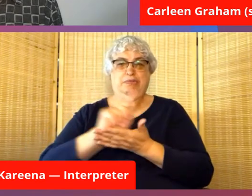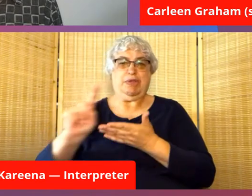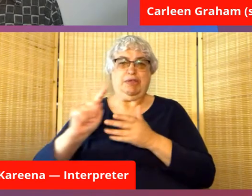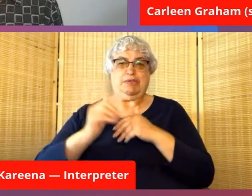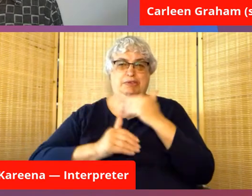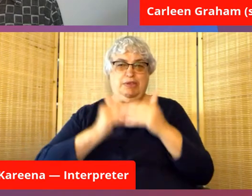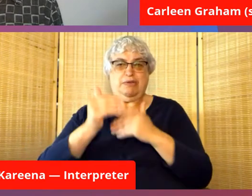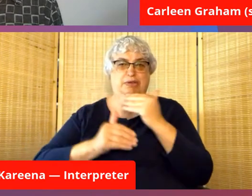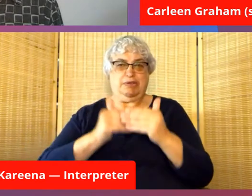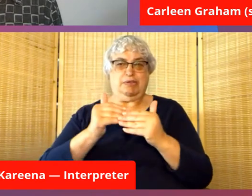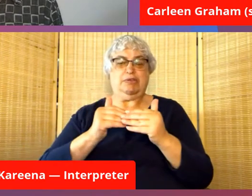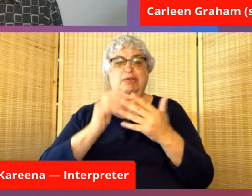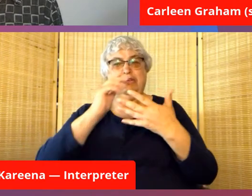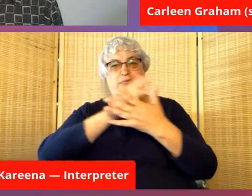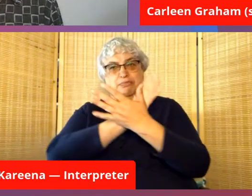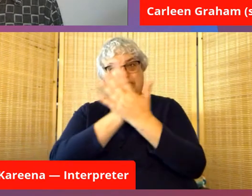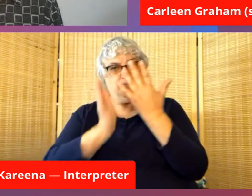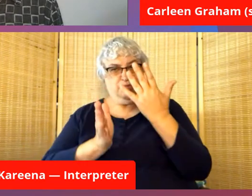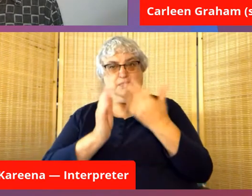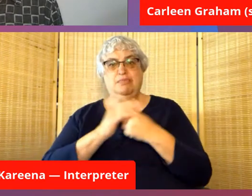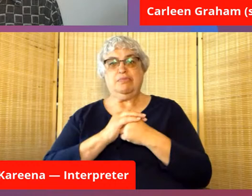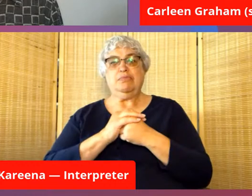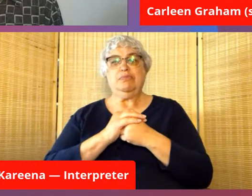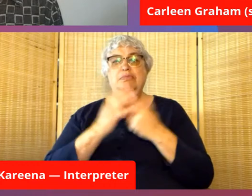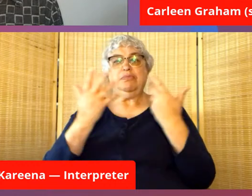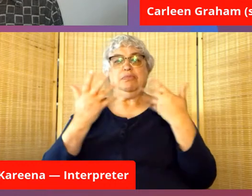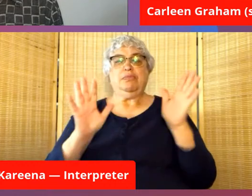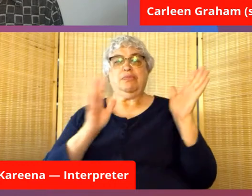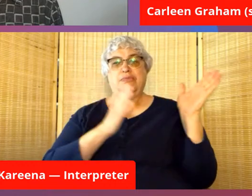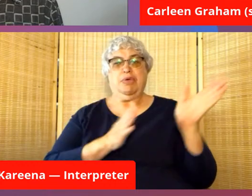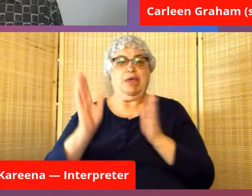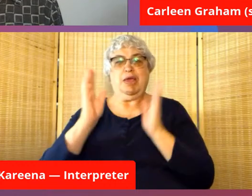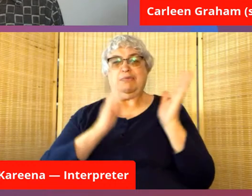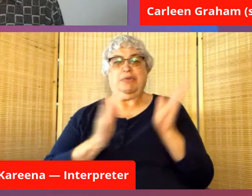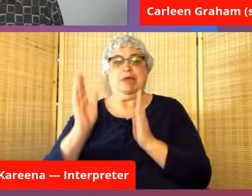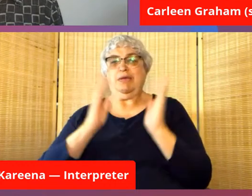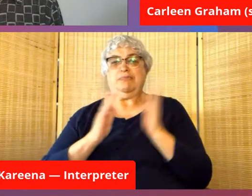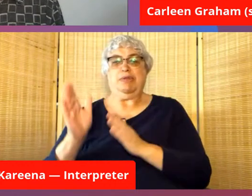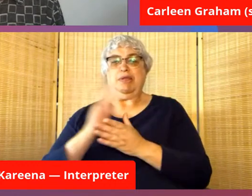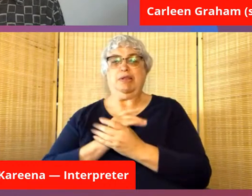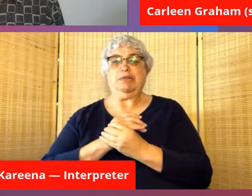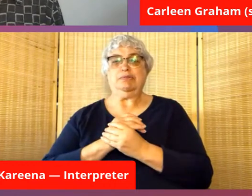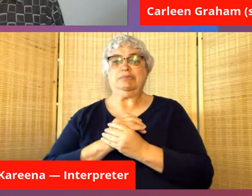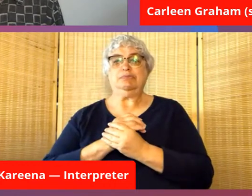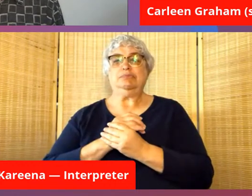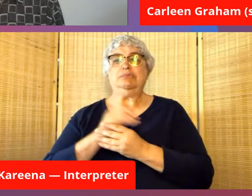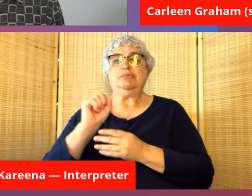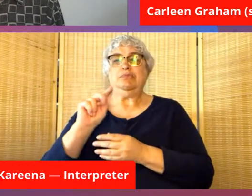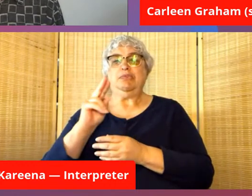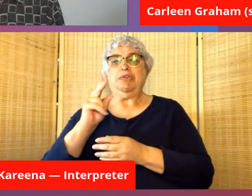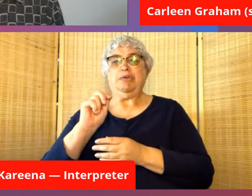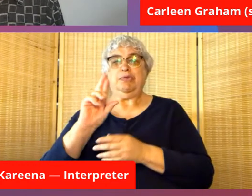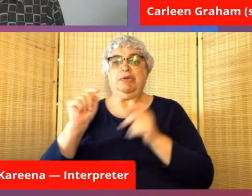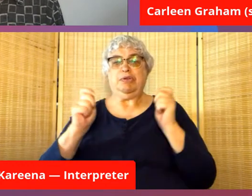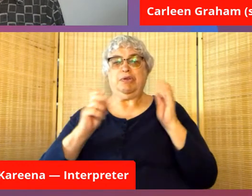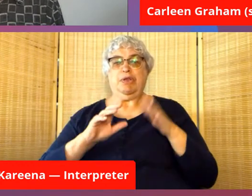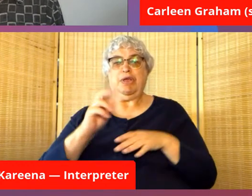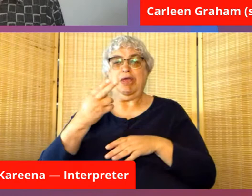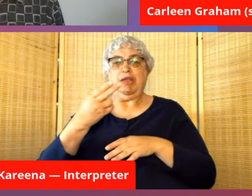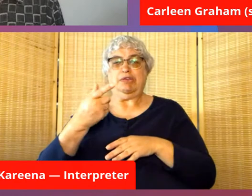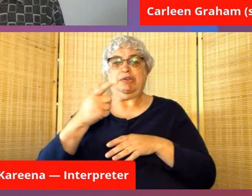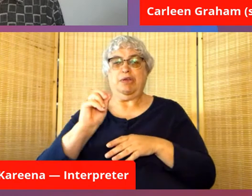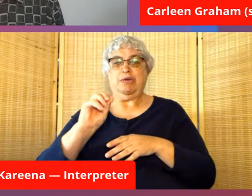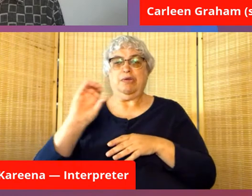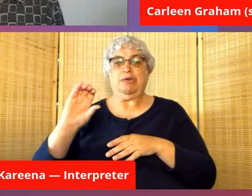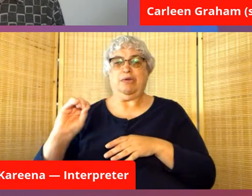series. So it's great to see you after all of the planning. And like Stuart said, I'm the director of HGOco, which